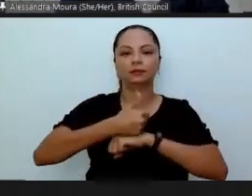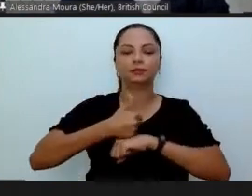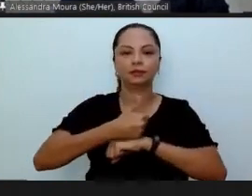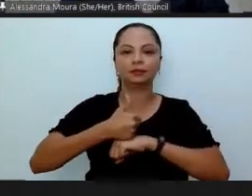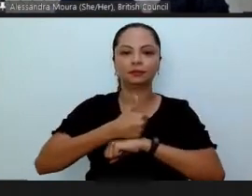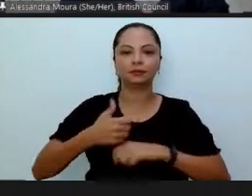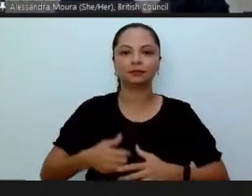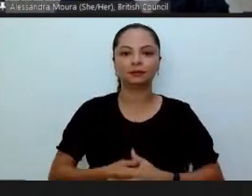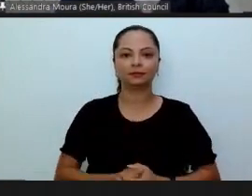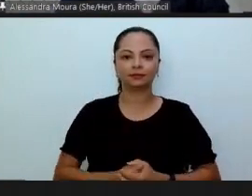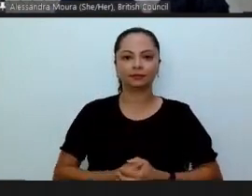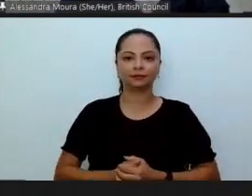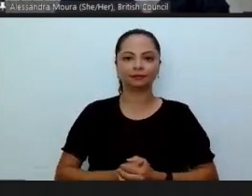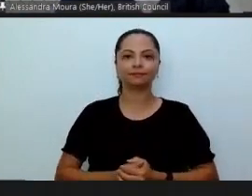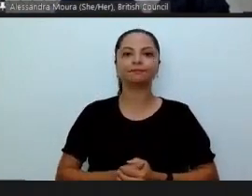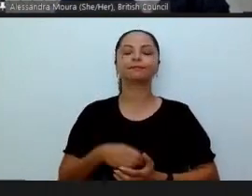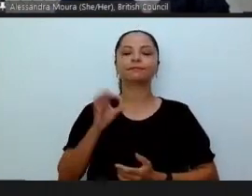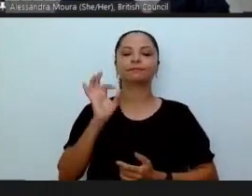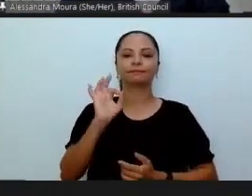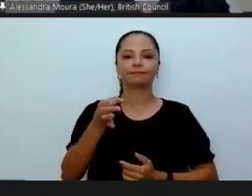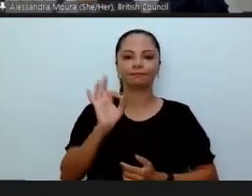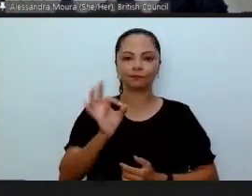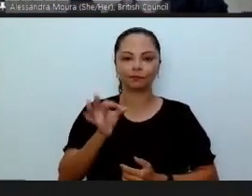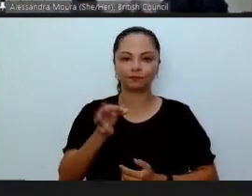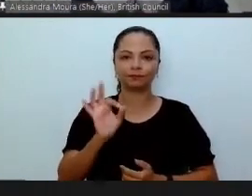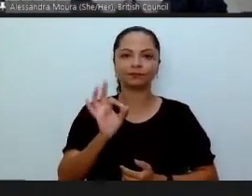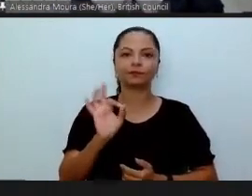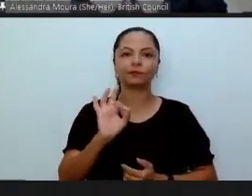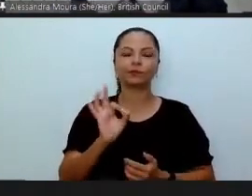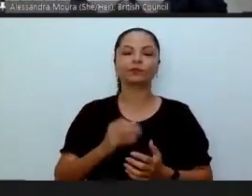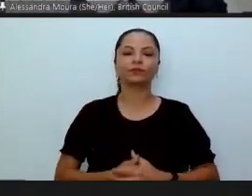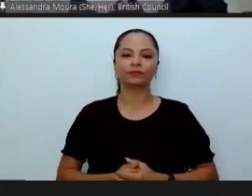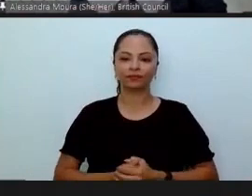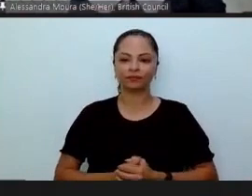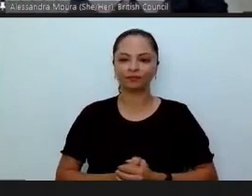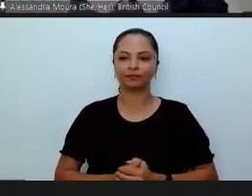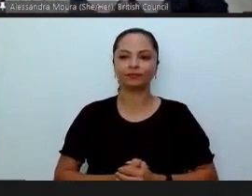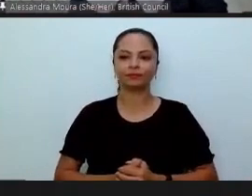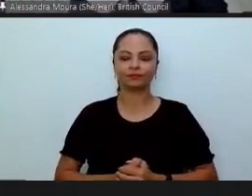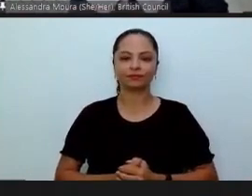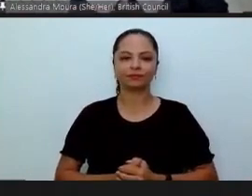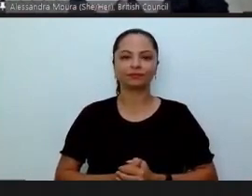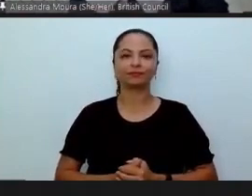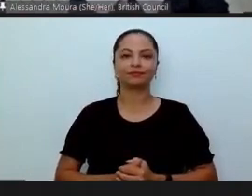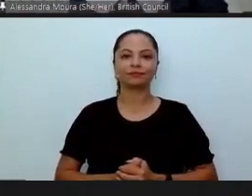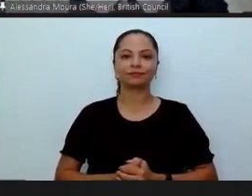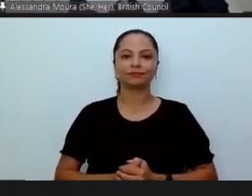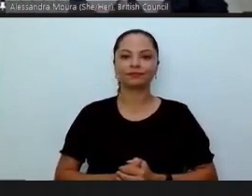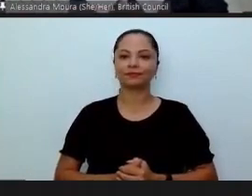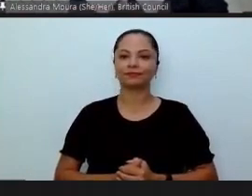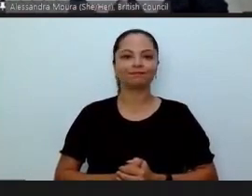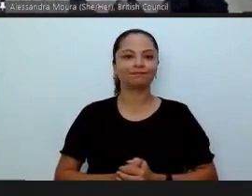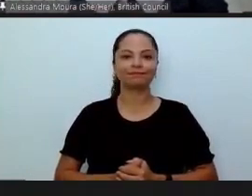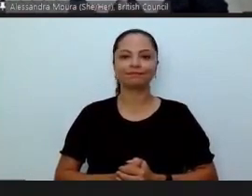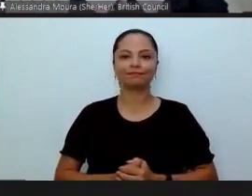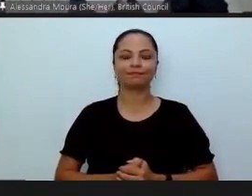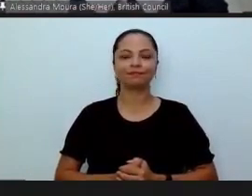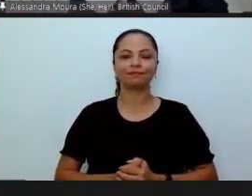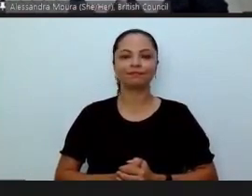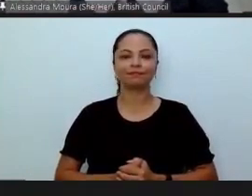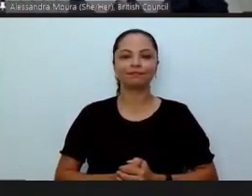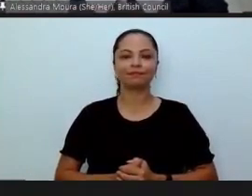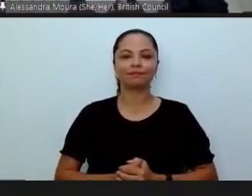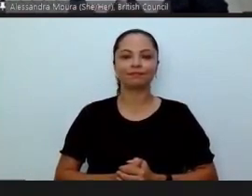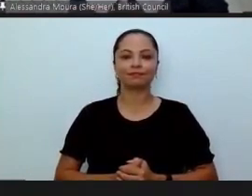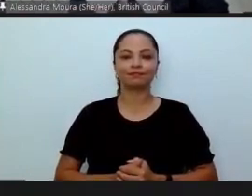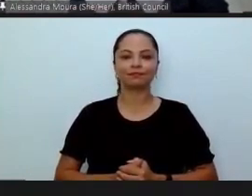Right. Now, I was going to do this and ask you to answer these questions, but I